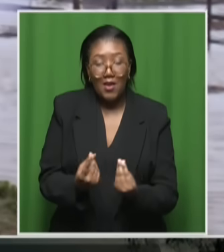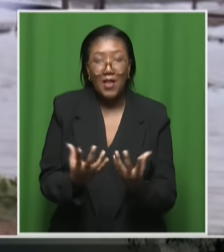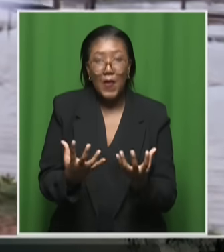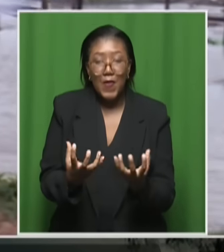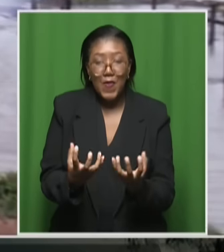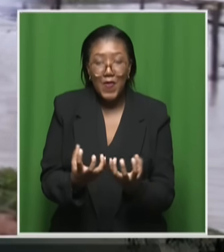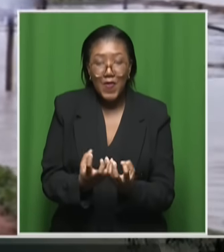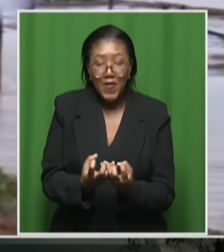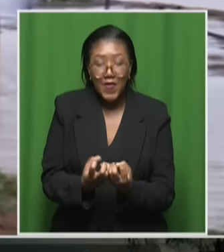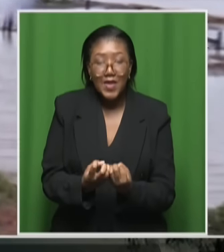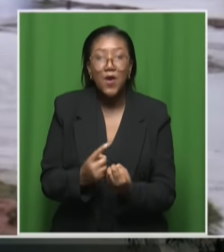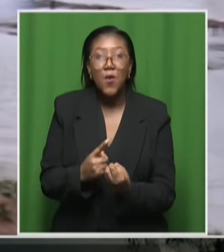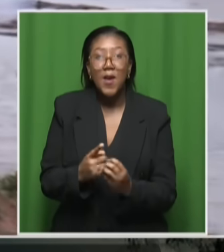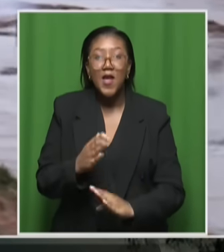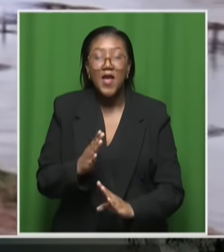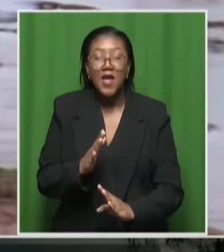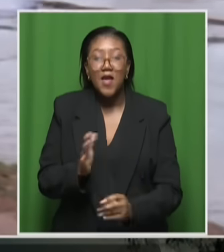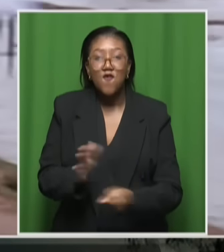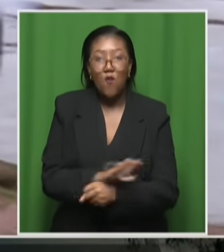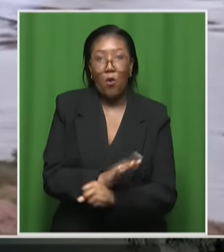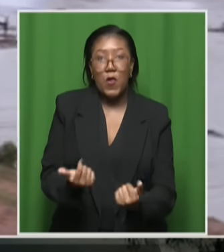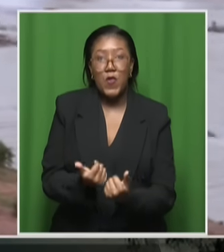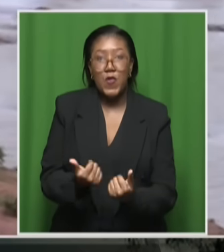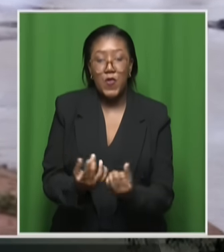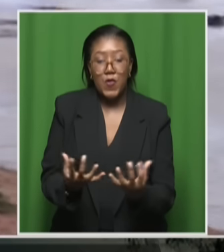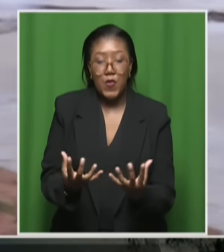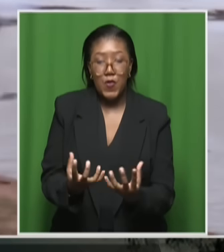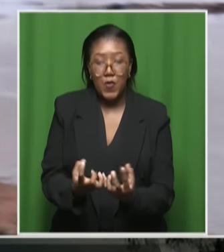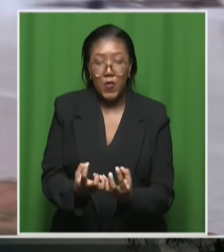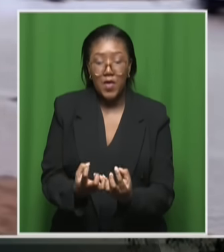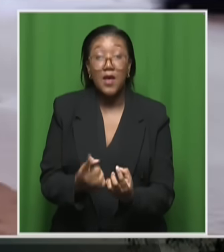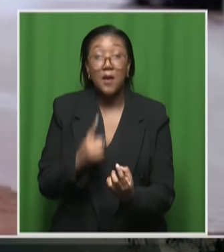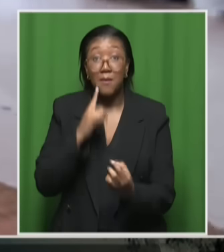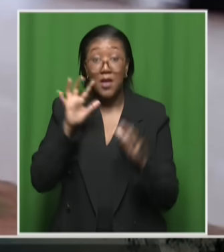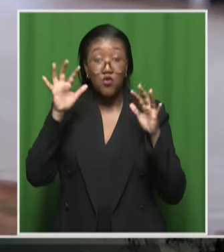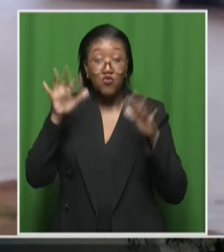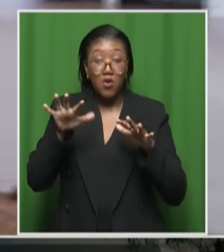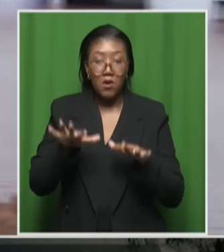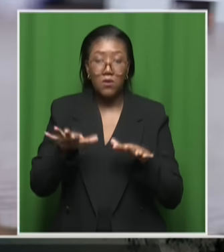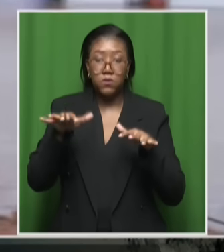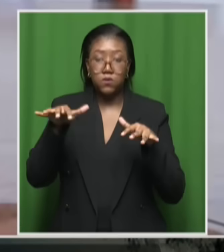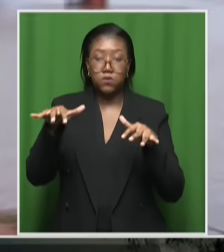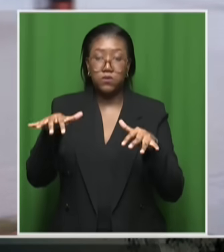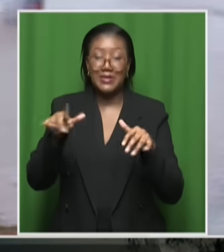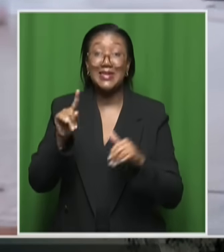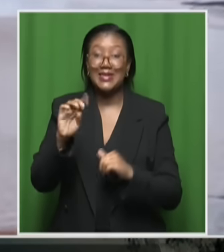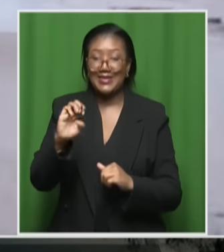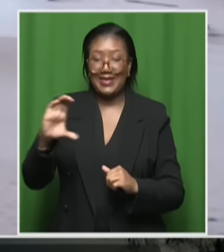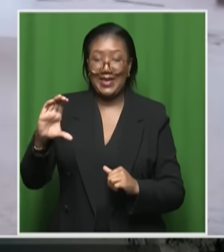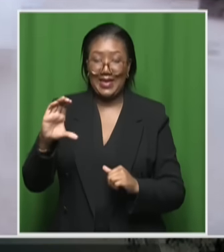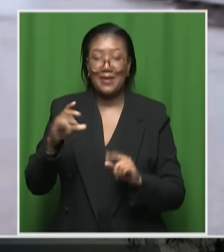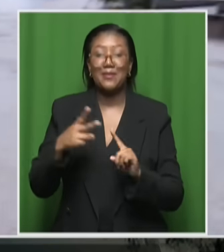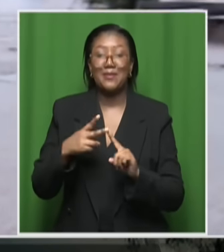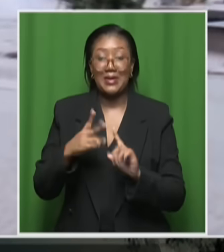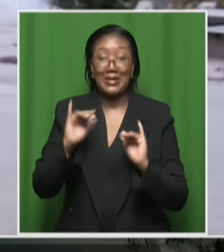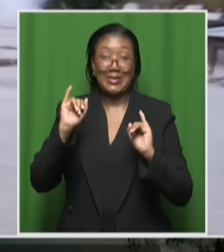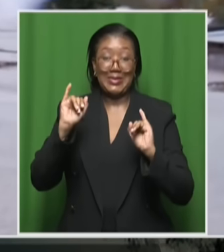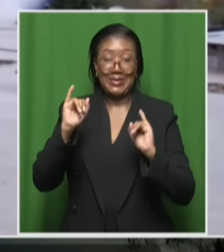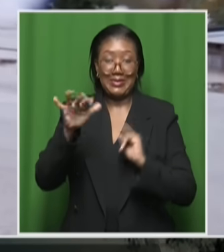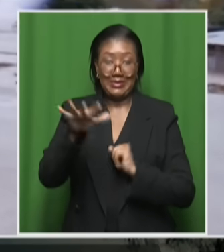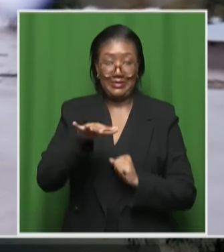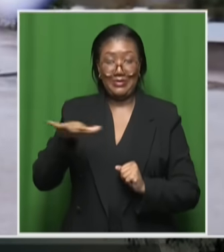So such things are possible. So possibilities are disruptive rainfall over Eastern Cape and disruptive snowfall over the high-lying